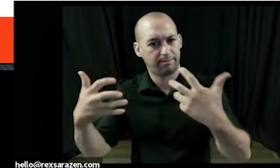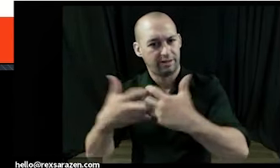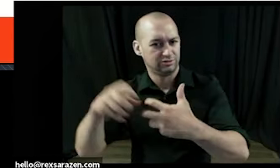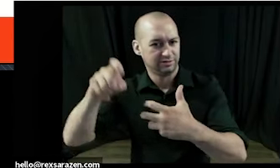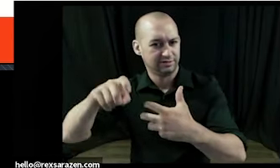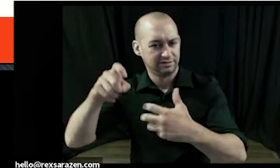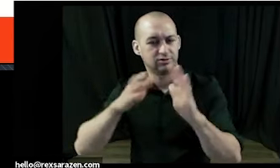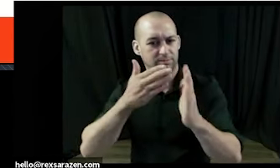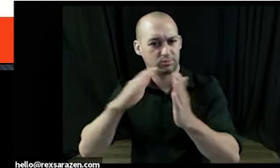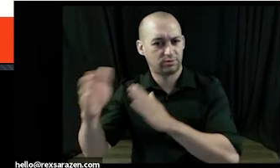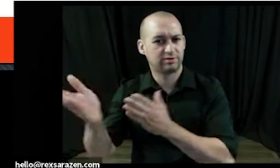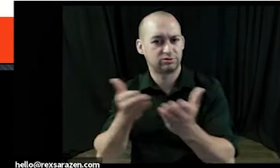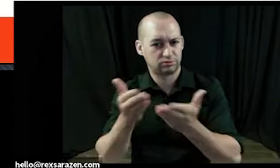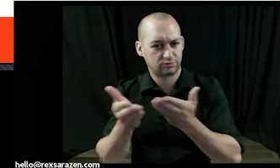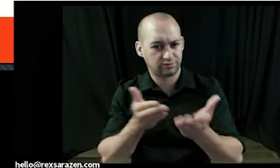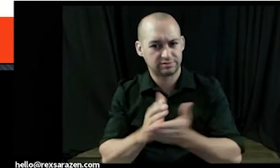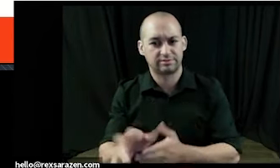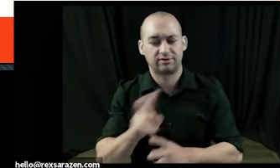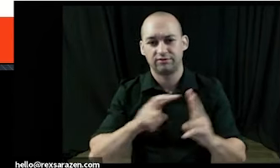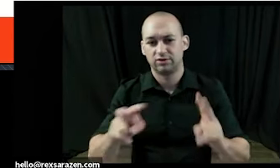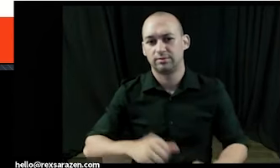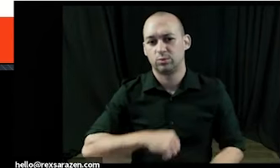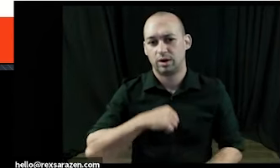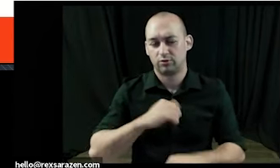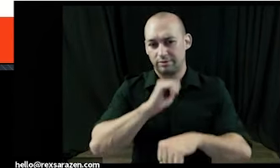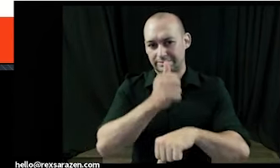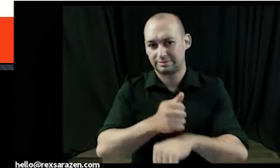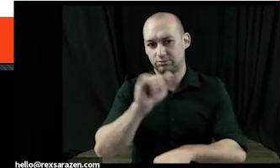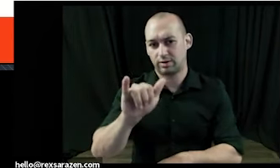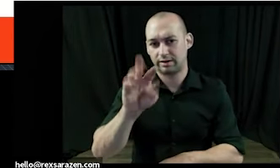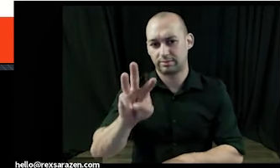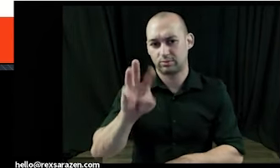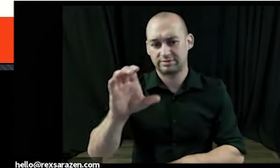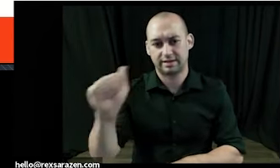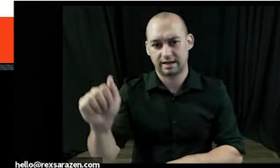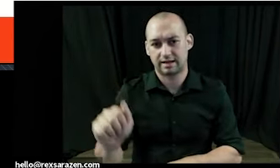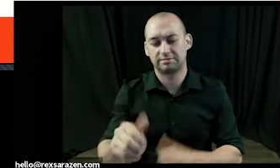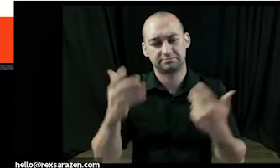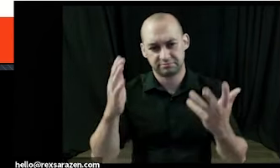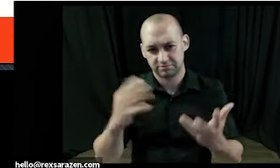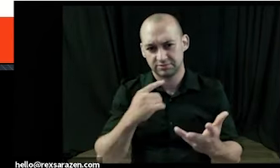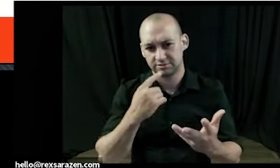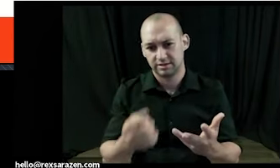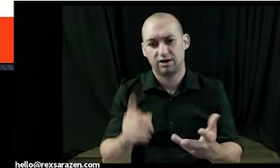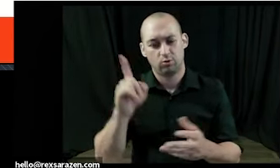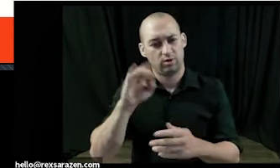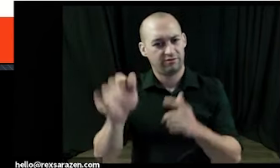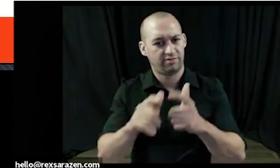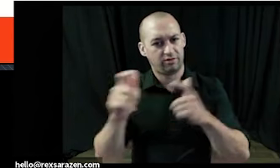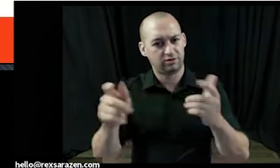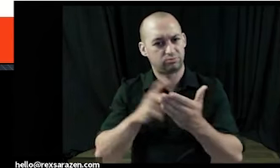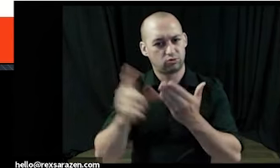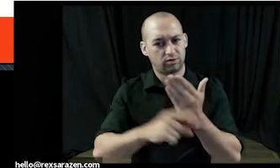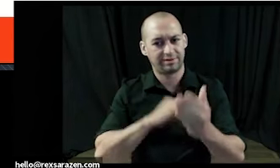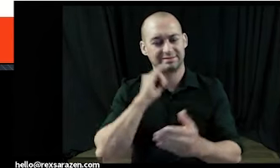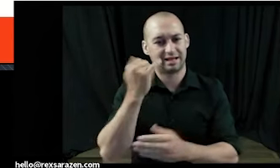we serve. So I am very proud to represent the YWCA. And with that said, one of our largest programs is our